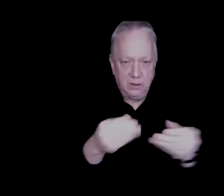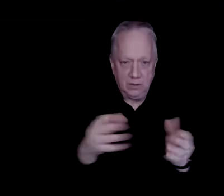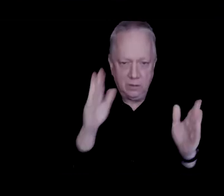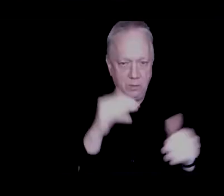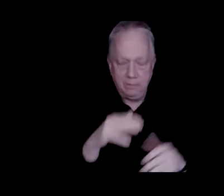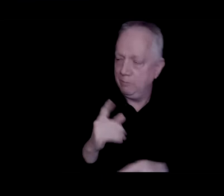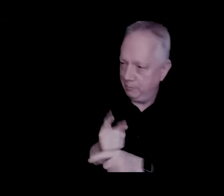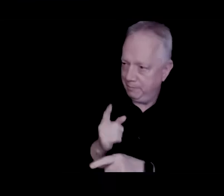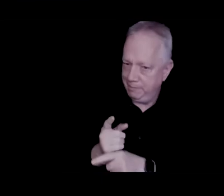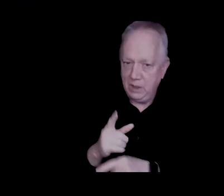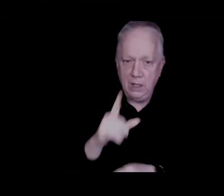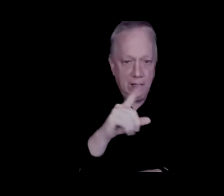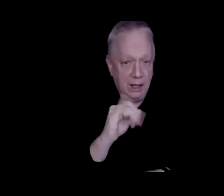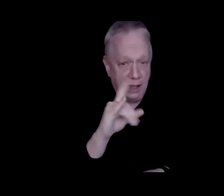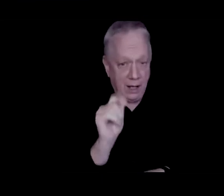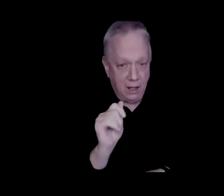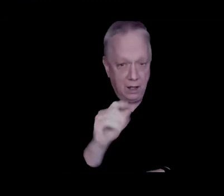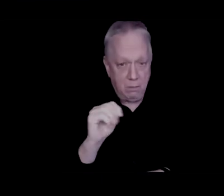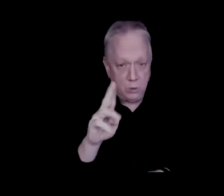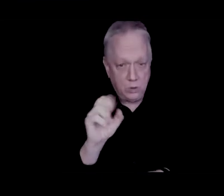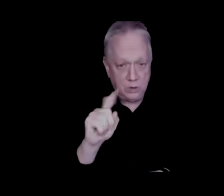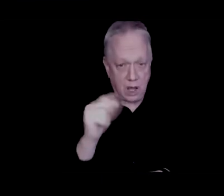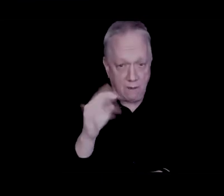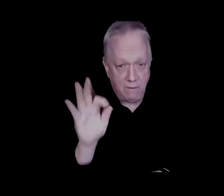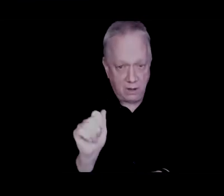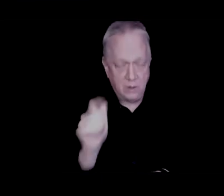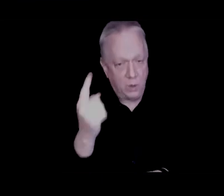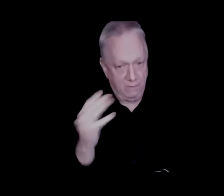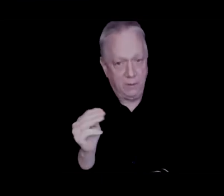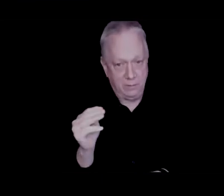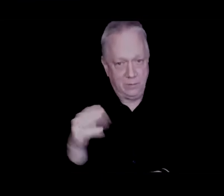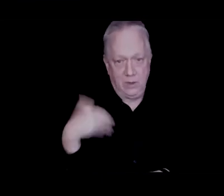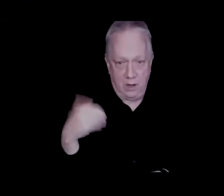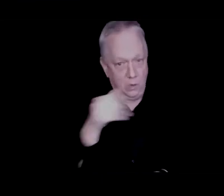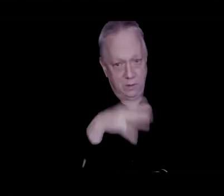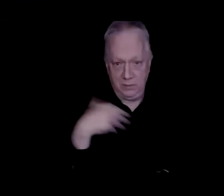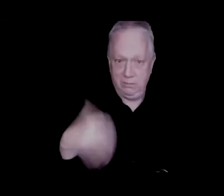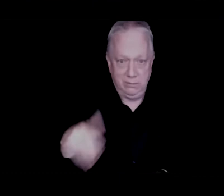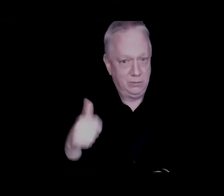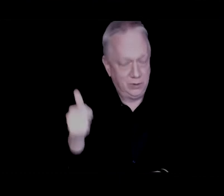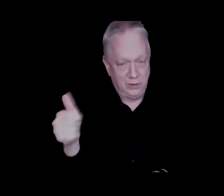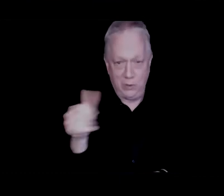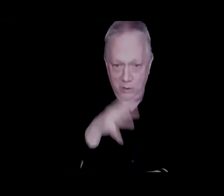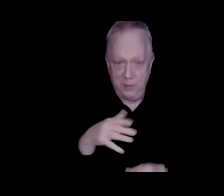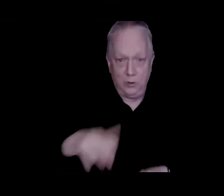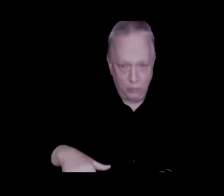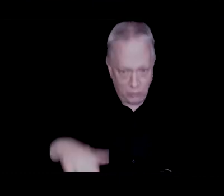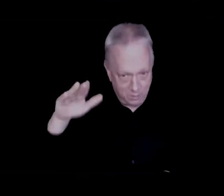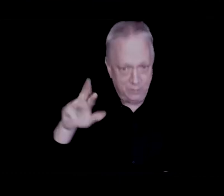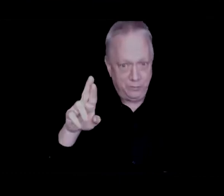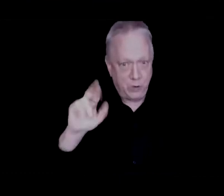so Leila Mustapha is one of them. She is a very young woman. She is a woman from Raqqa. She